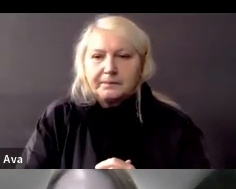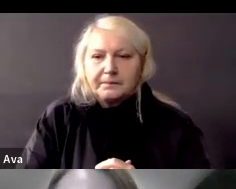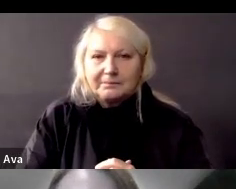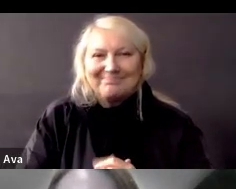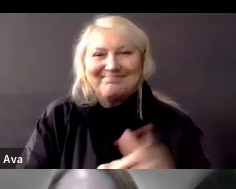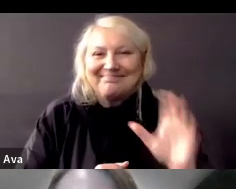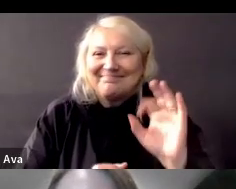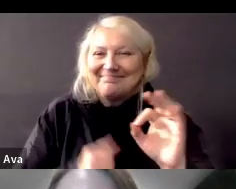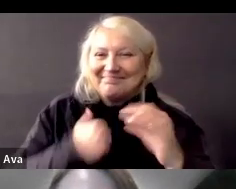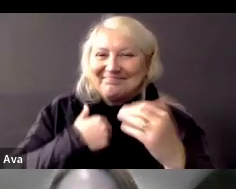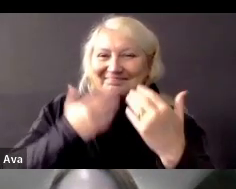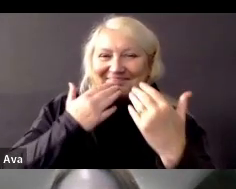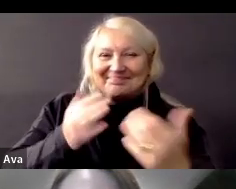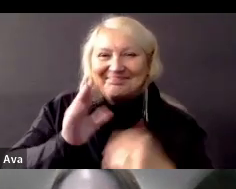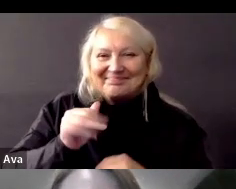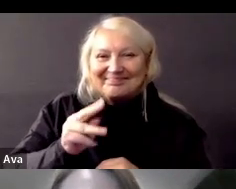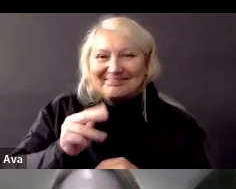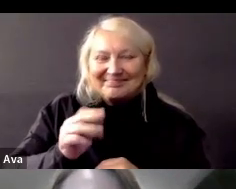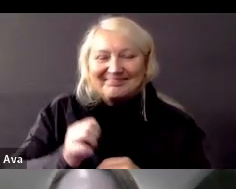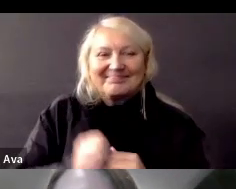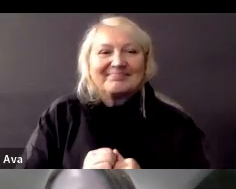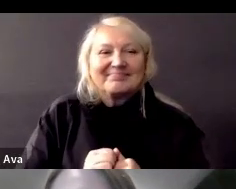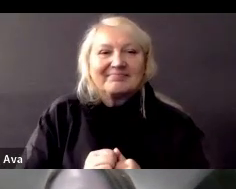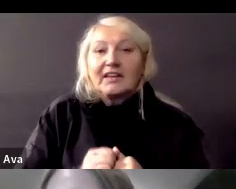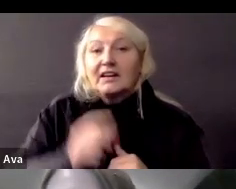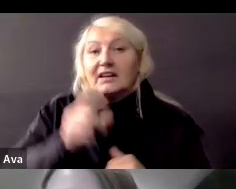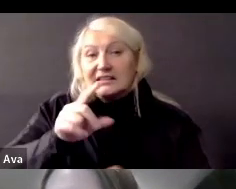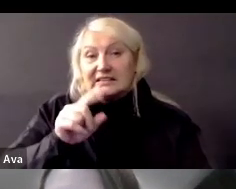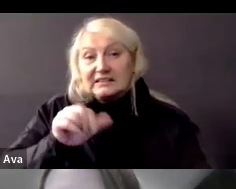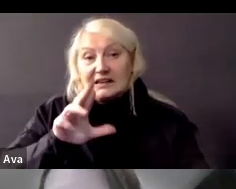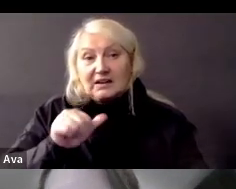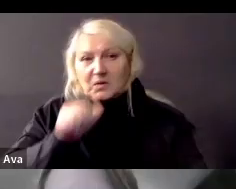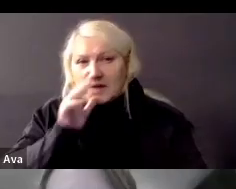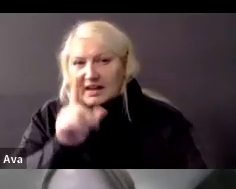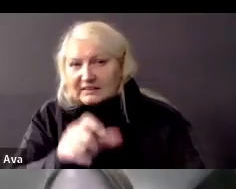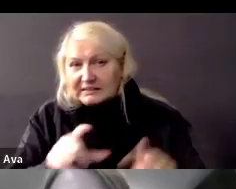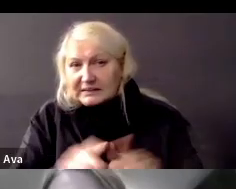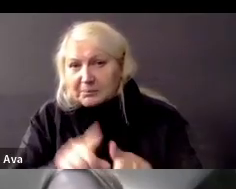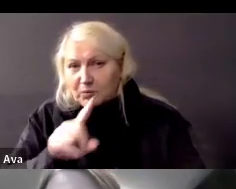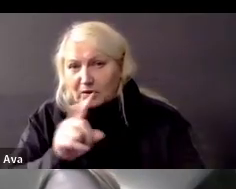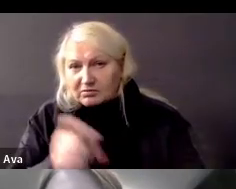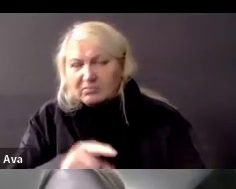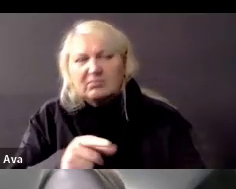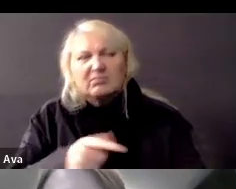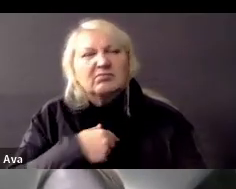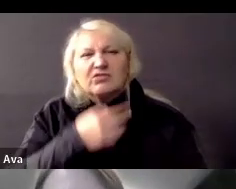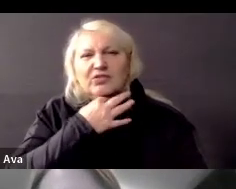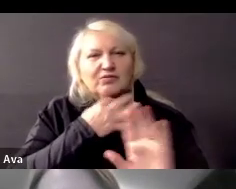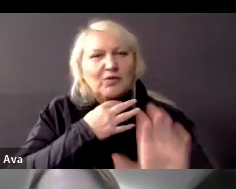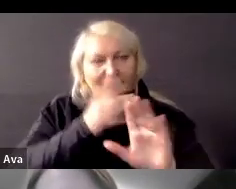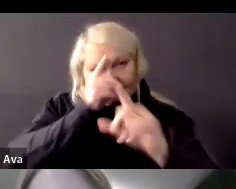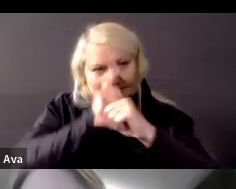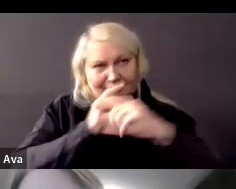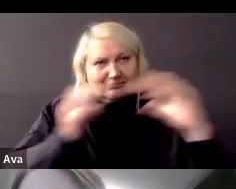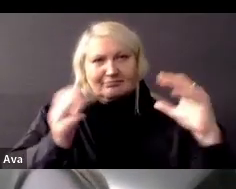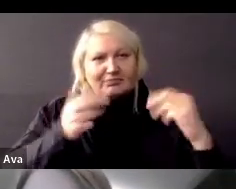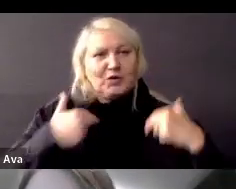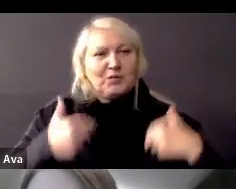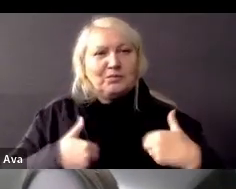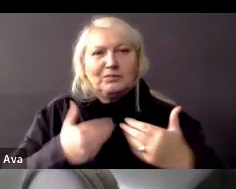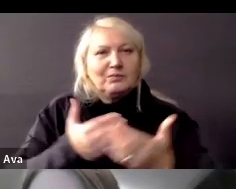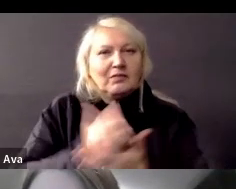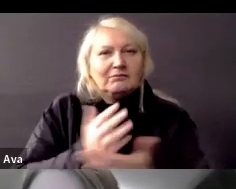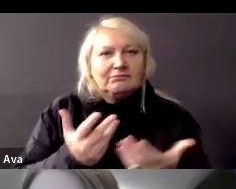Thank you, Brianne. And Tara, I will ask you the same question. What does human rights mean to you as a person